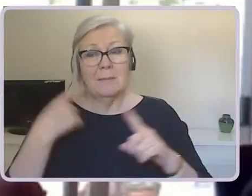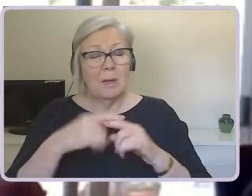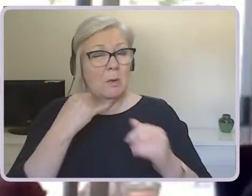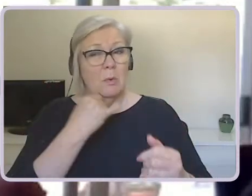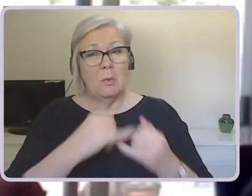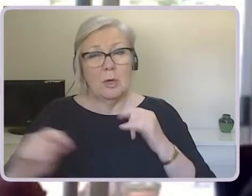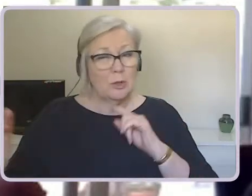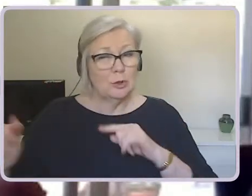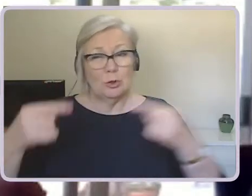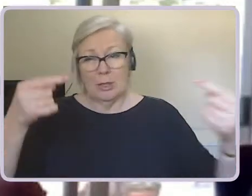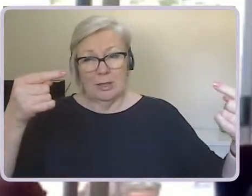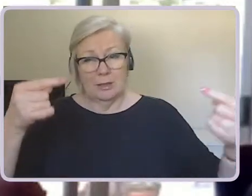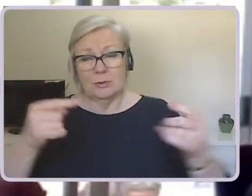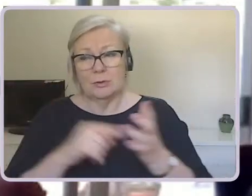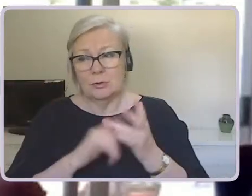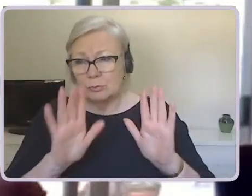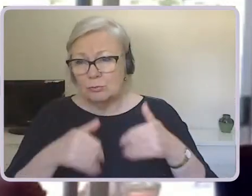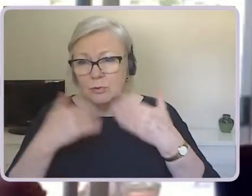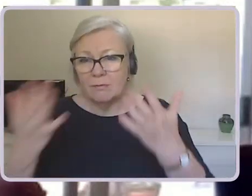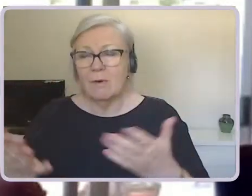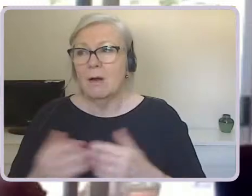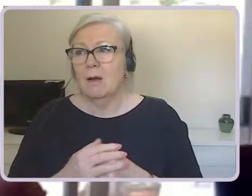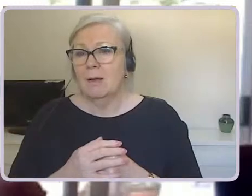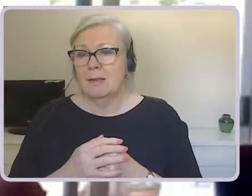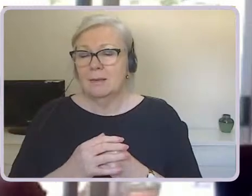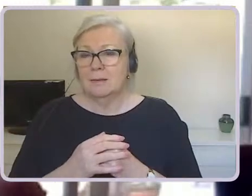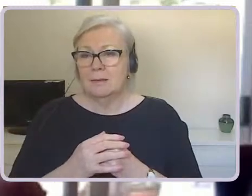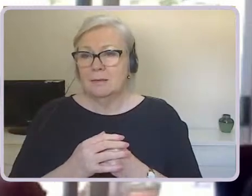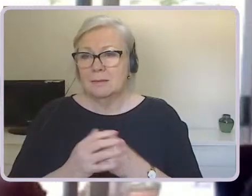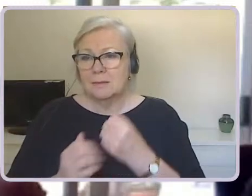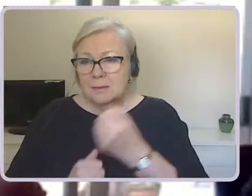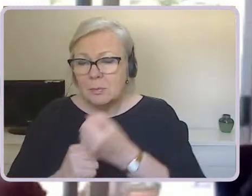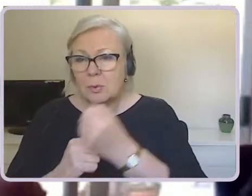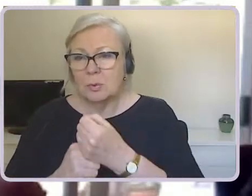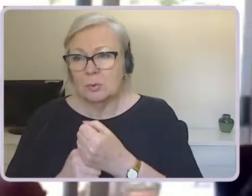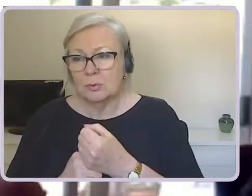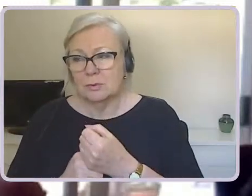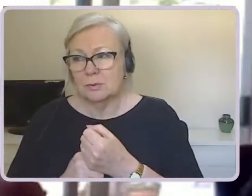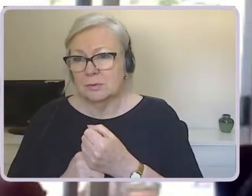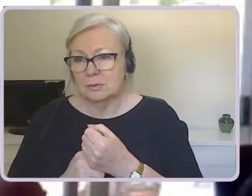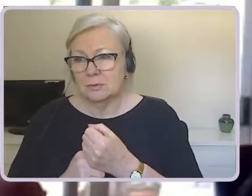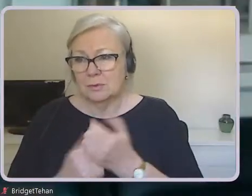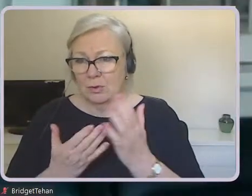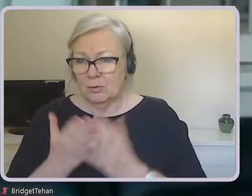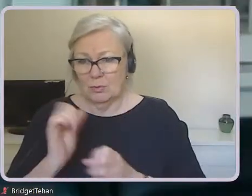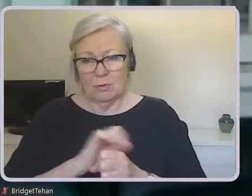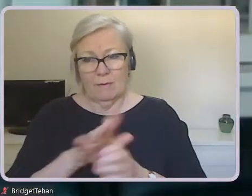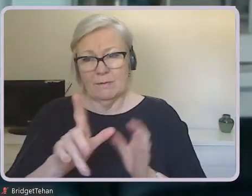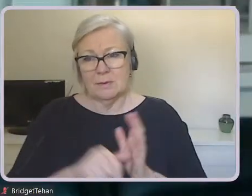and supports in COVID-19 than it ever has been before.